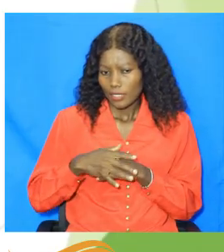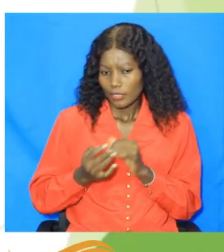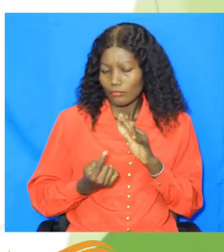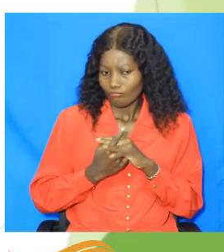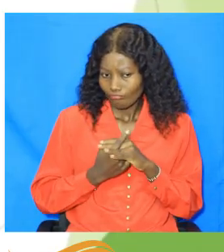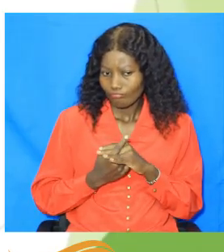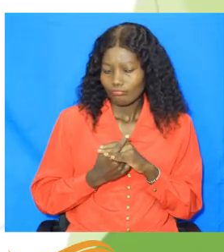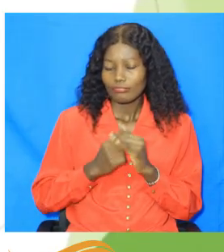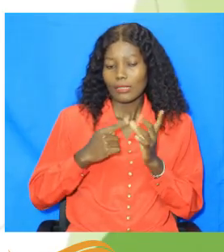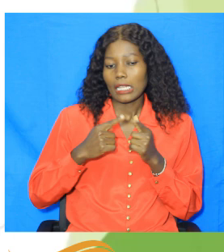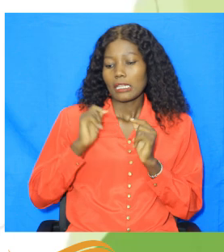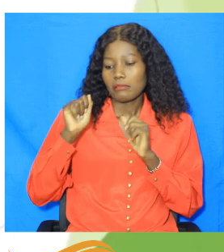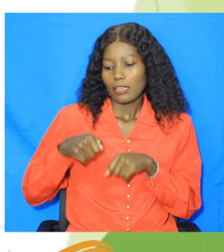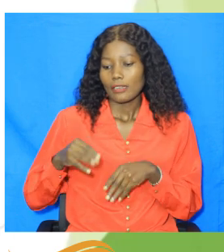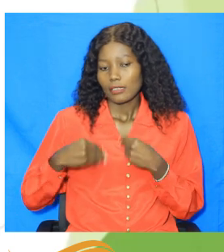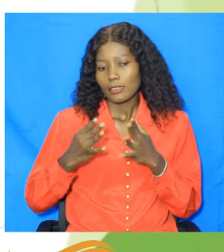some clarification on that?